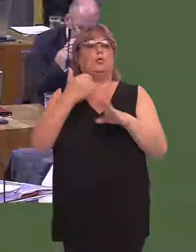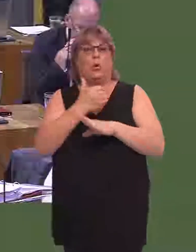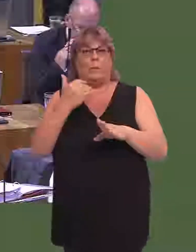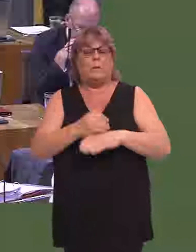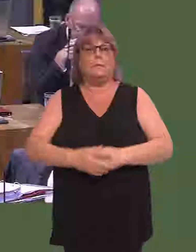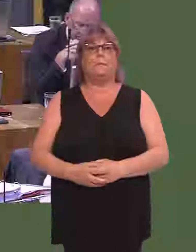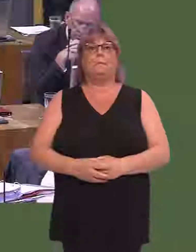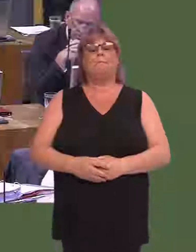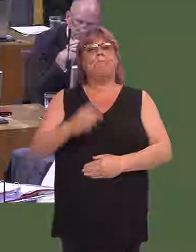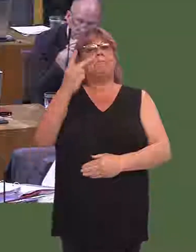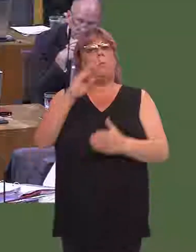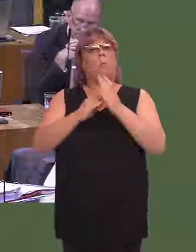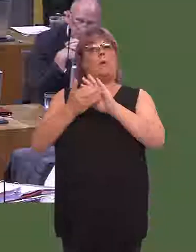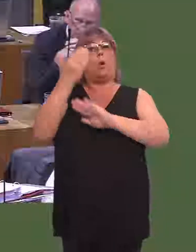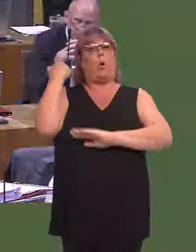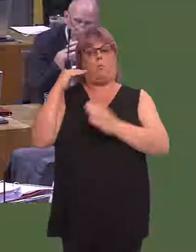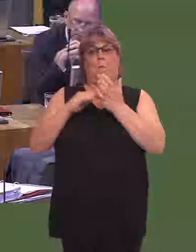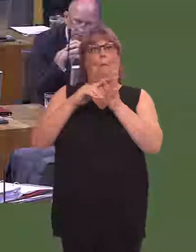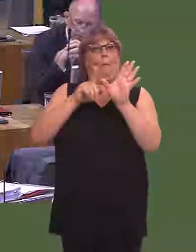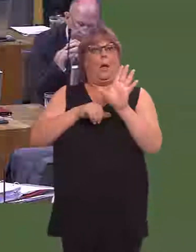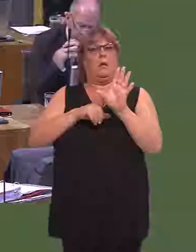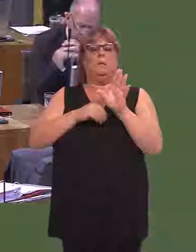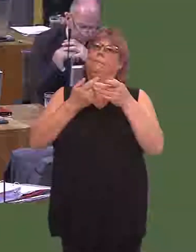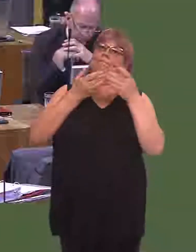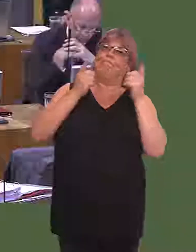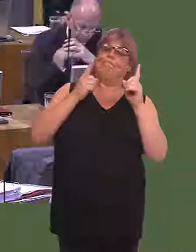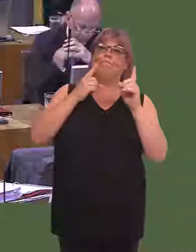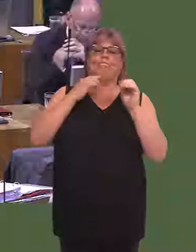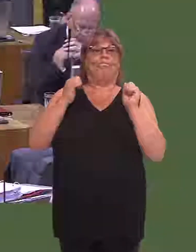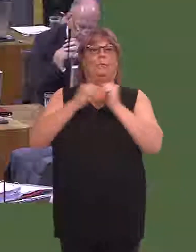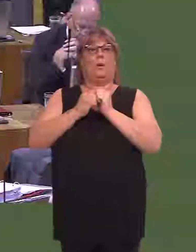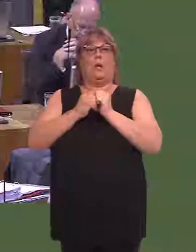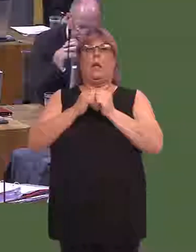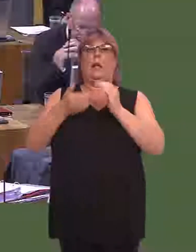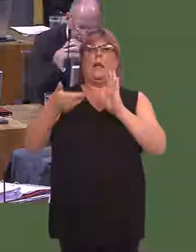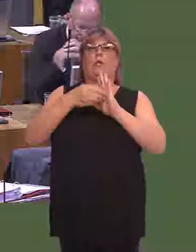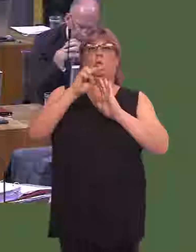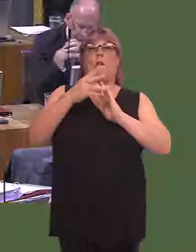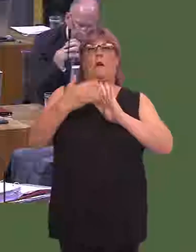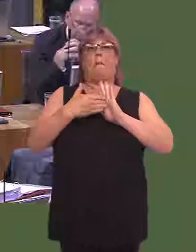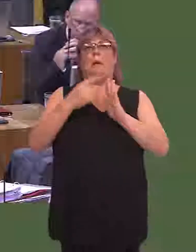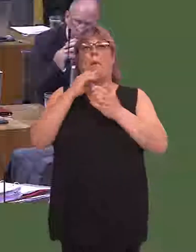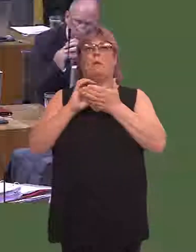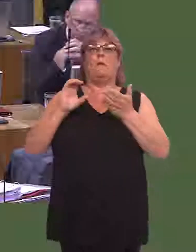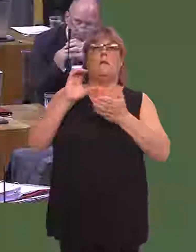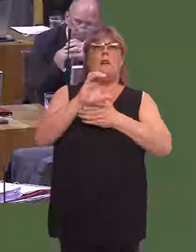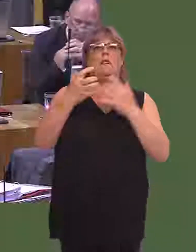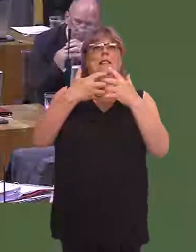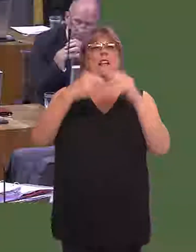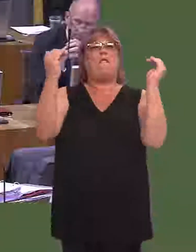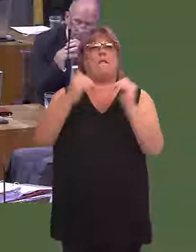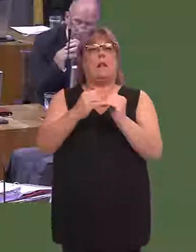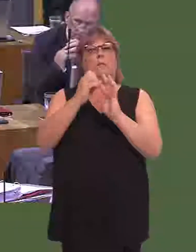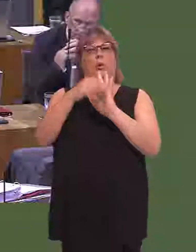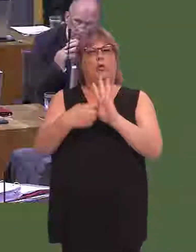1,500 jobs. And indeed, 2 months ago in May, the Cabinet Secretary confirmed we would invest an extra £25 million in the Tech